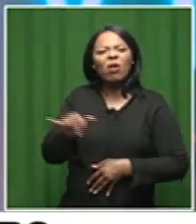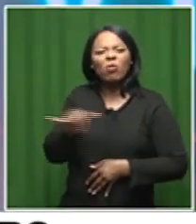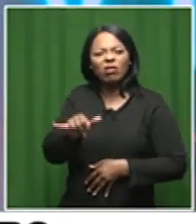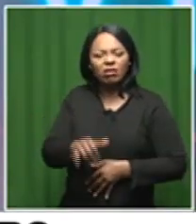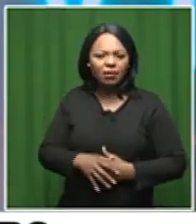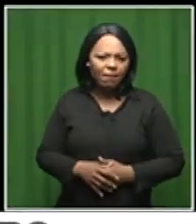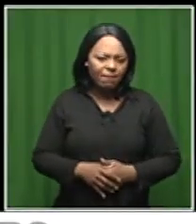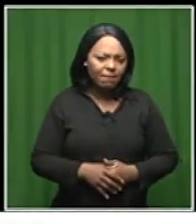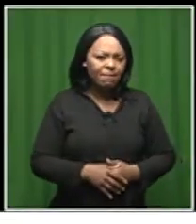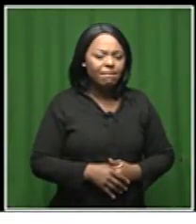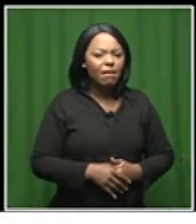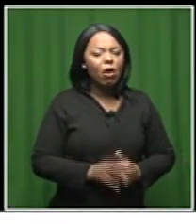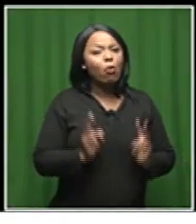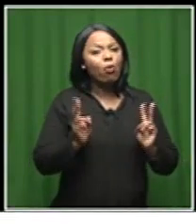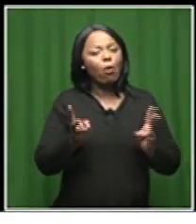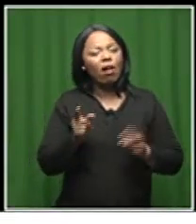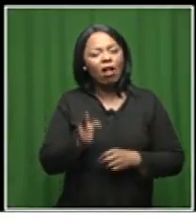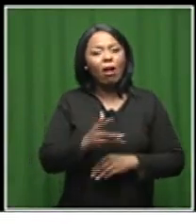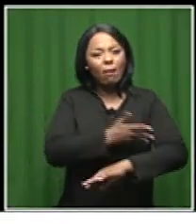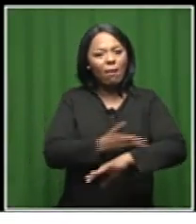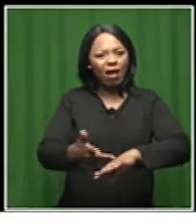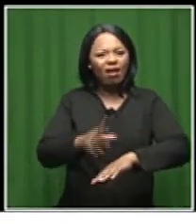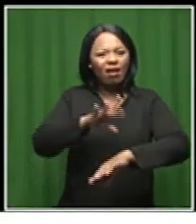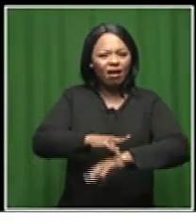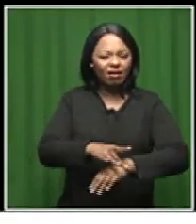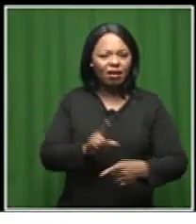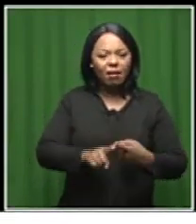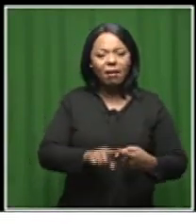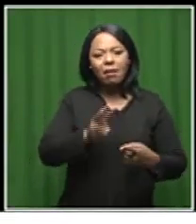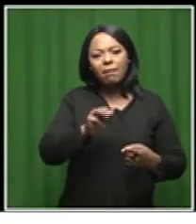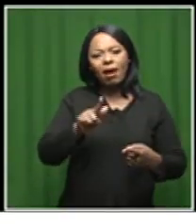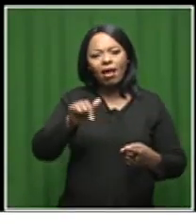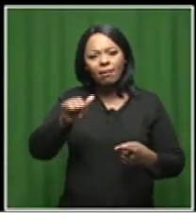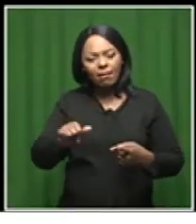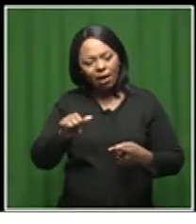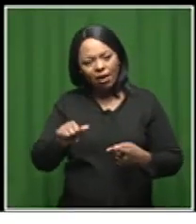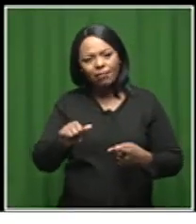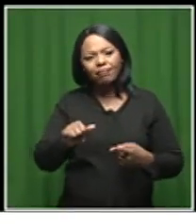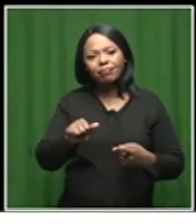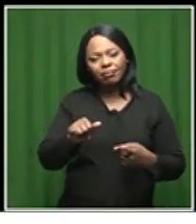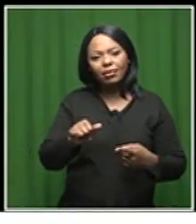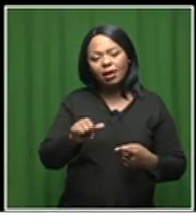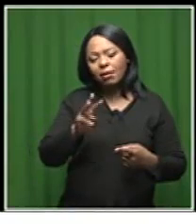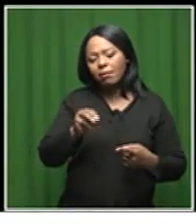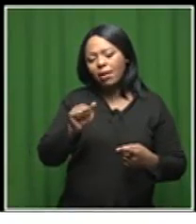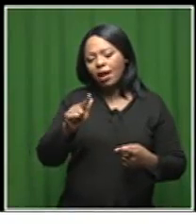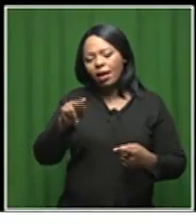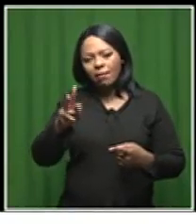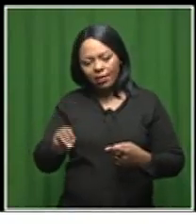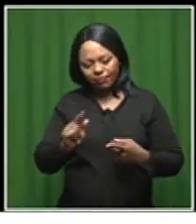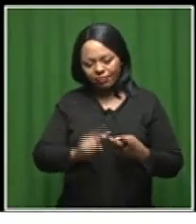So the most common, as I say, is multiple myeloma. It's a disease, again, of the immune